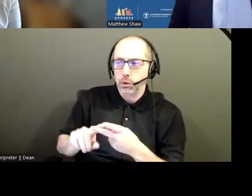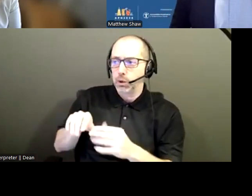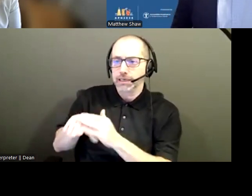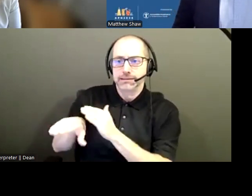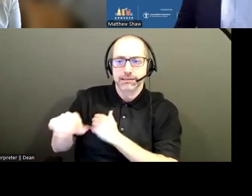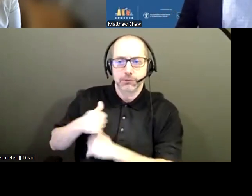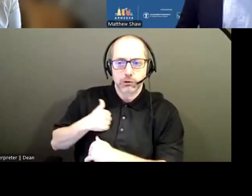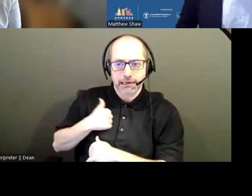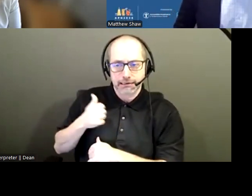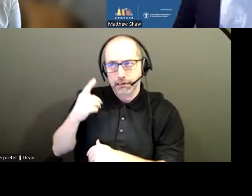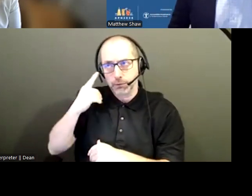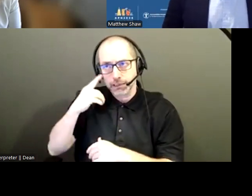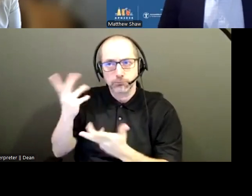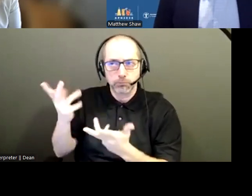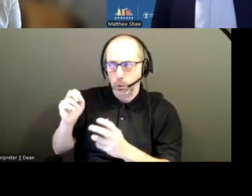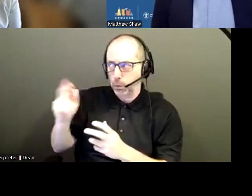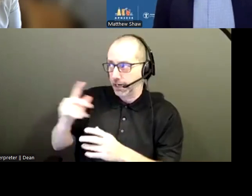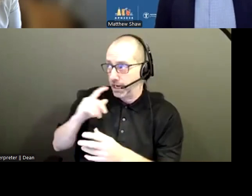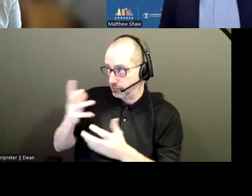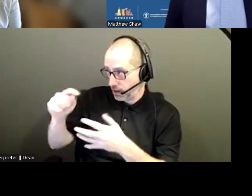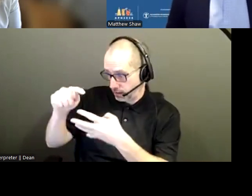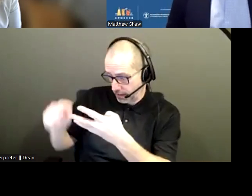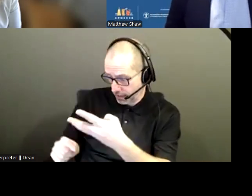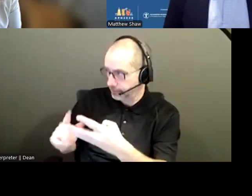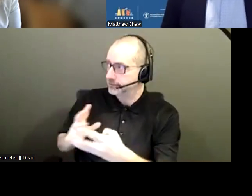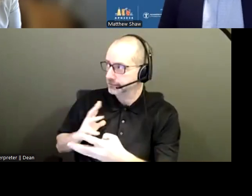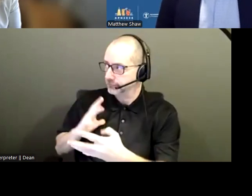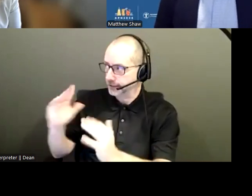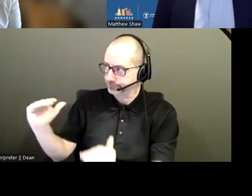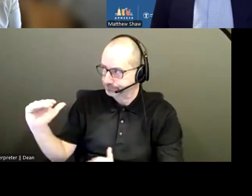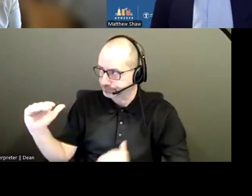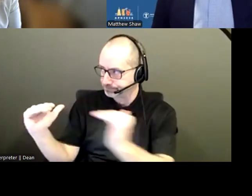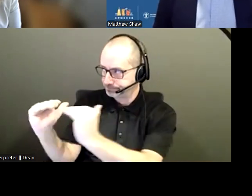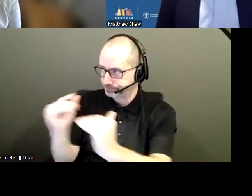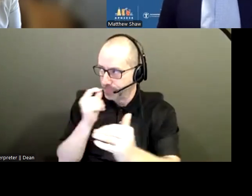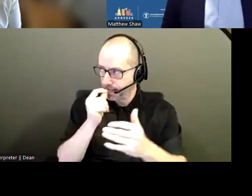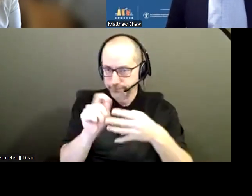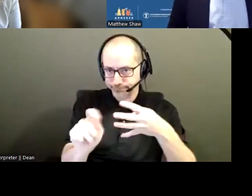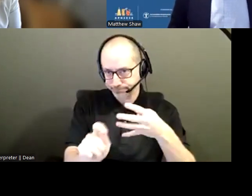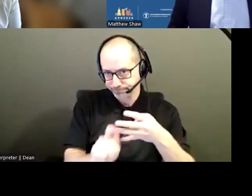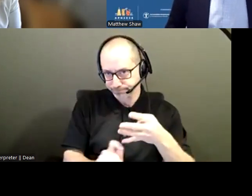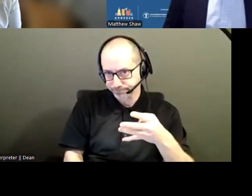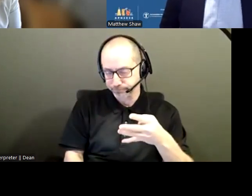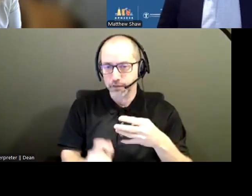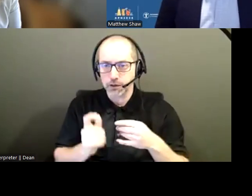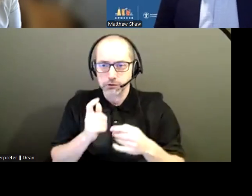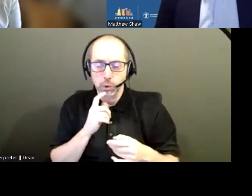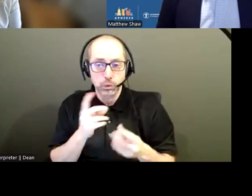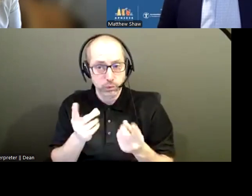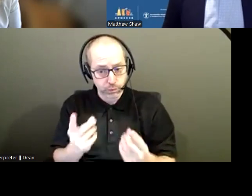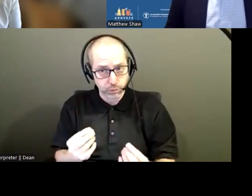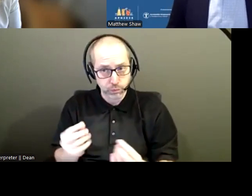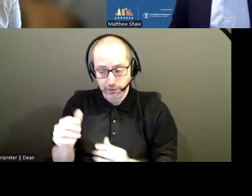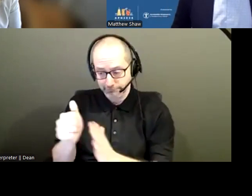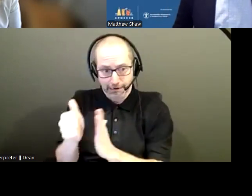going with compliance, for example, is we'll look at what's required of the